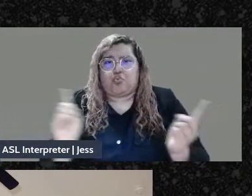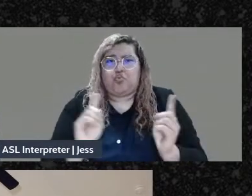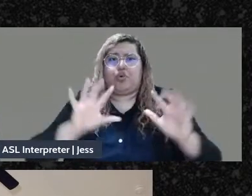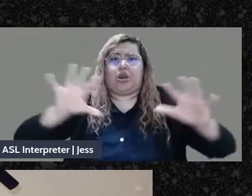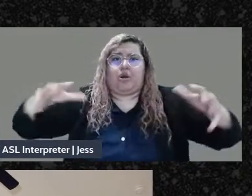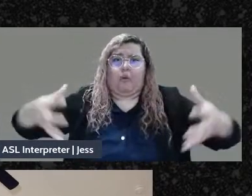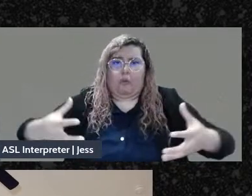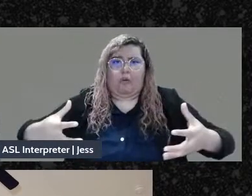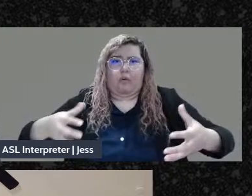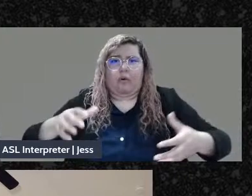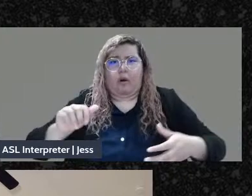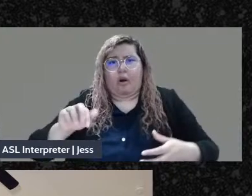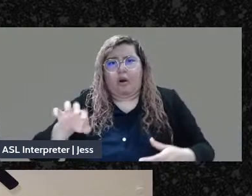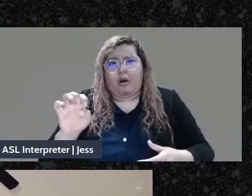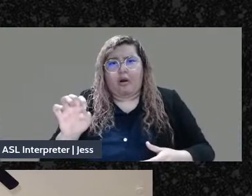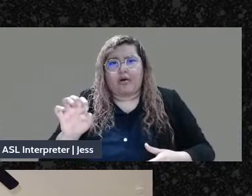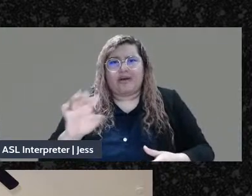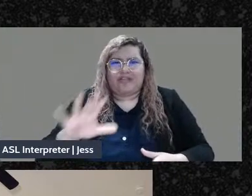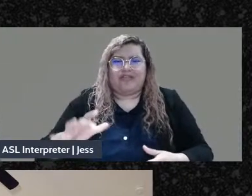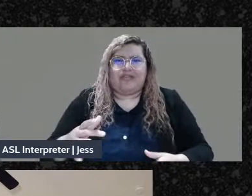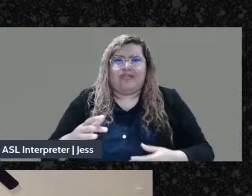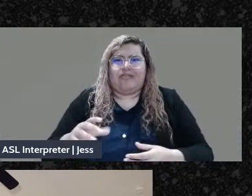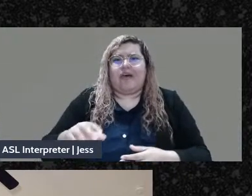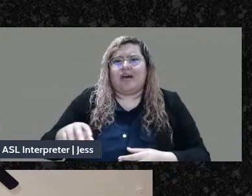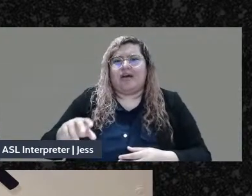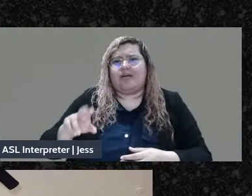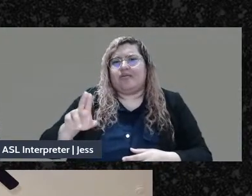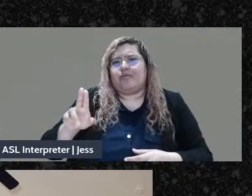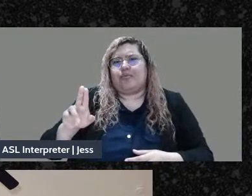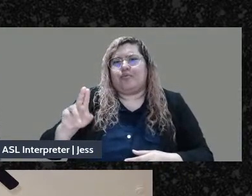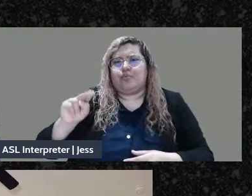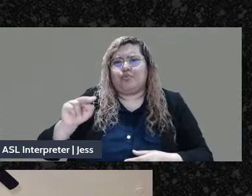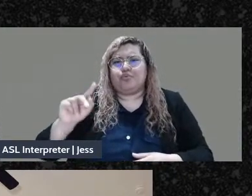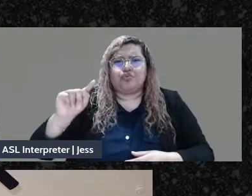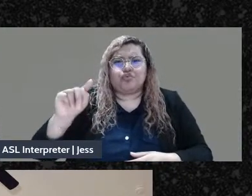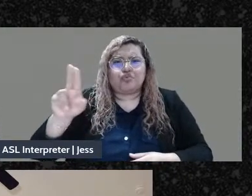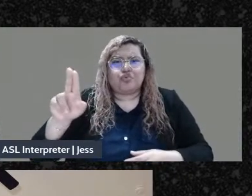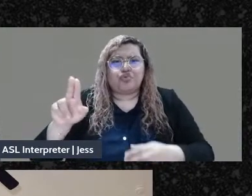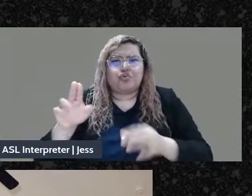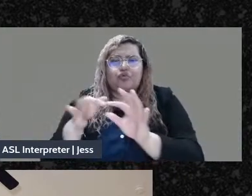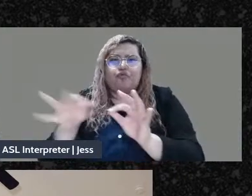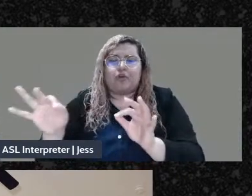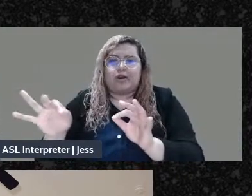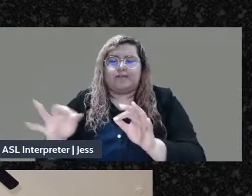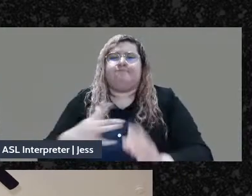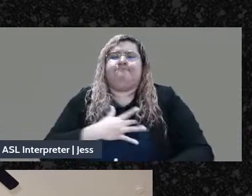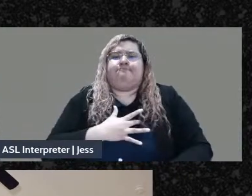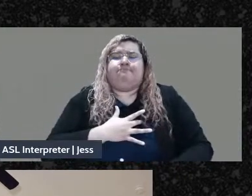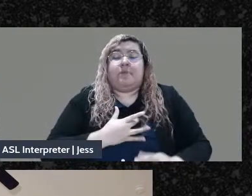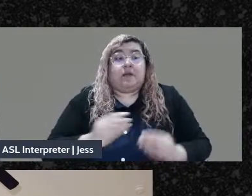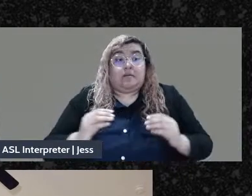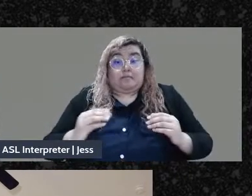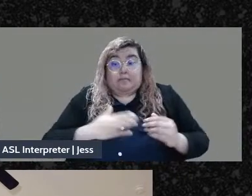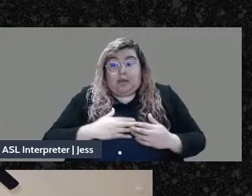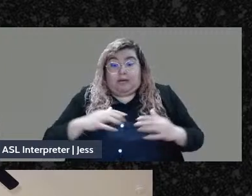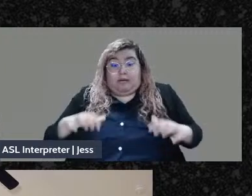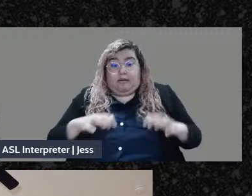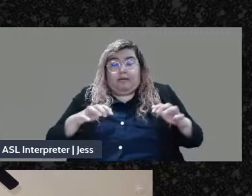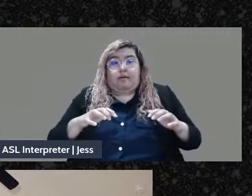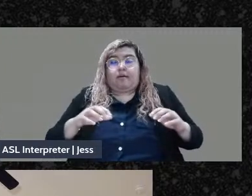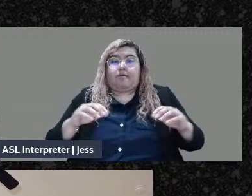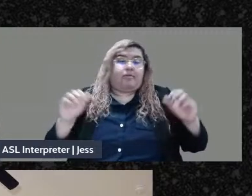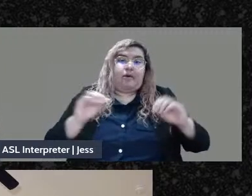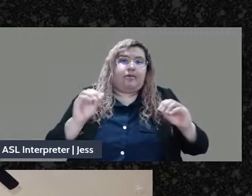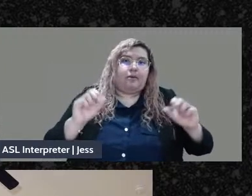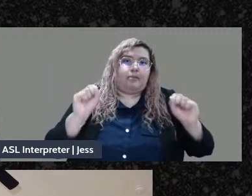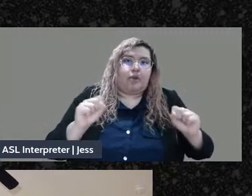really resonates with me in this moment, because there's nothing I'm doing that would be possible without the